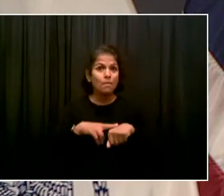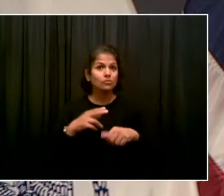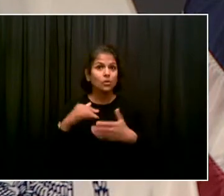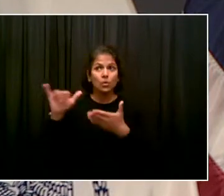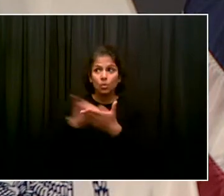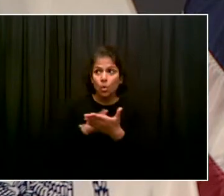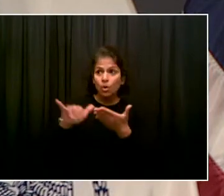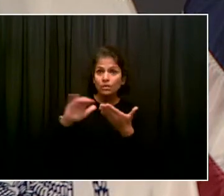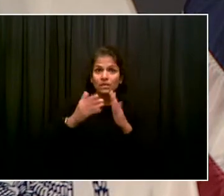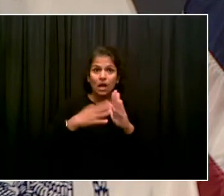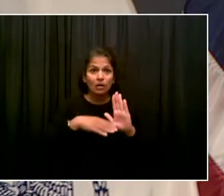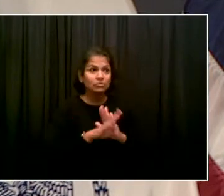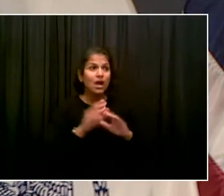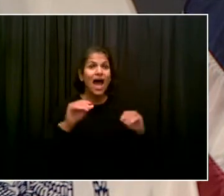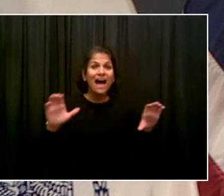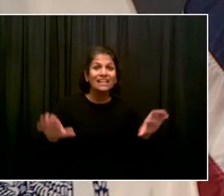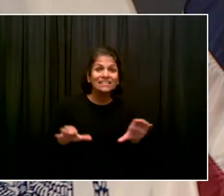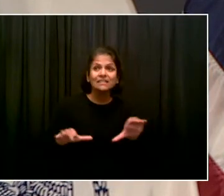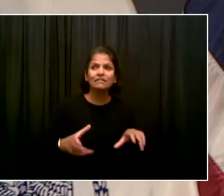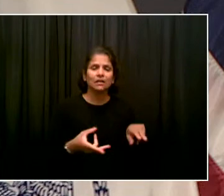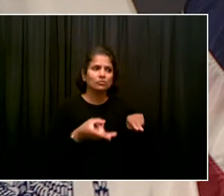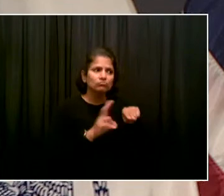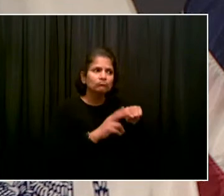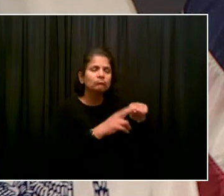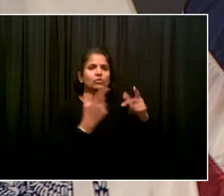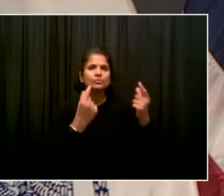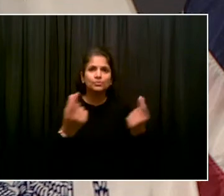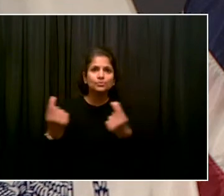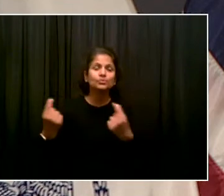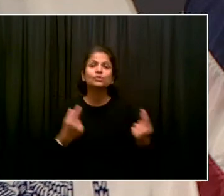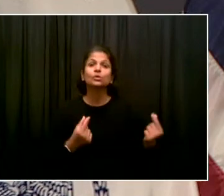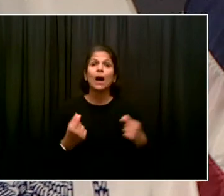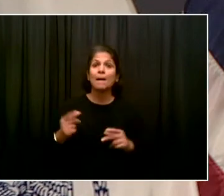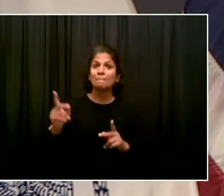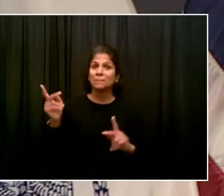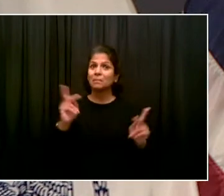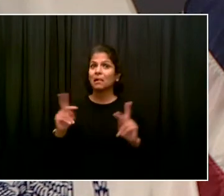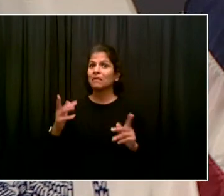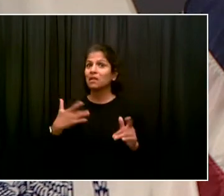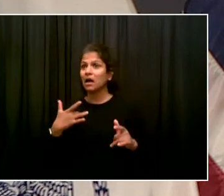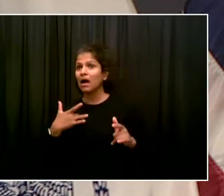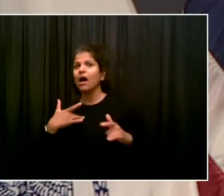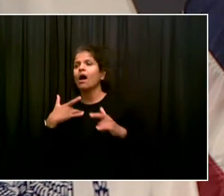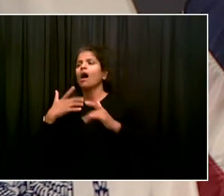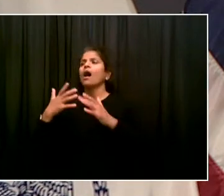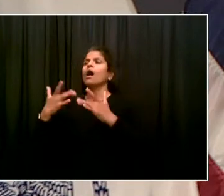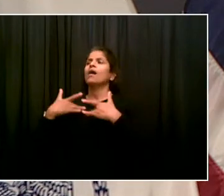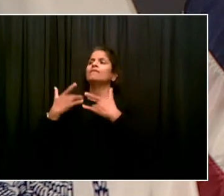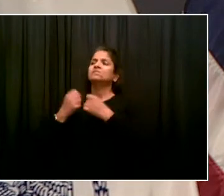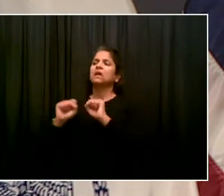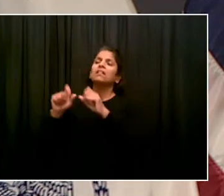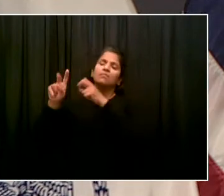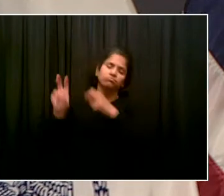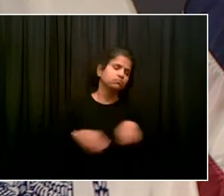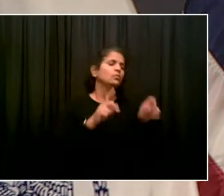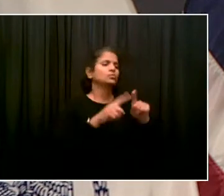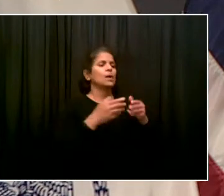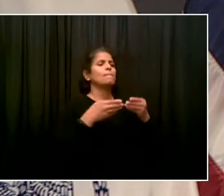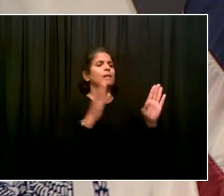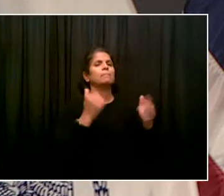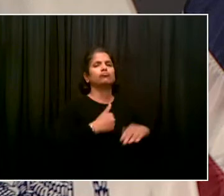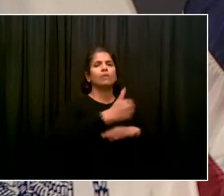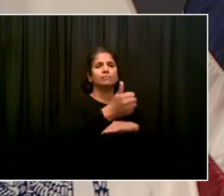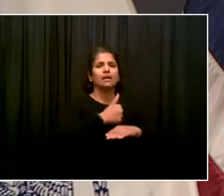to mass transit more and more, but it's going to take a while. I agree with you. It's also, you're right, congestion pricing, it should be expedited by the federal government and the state